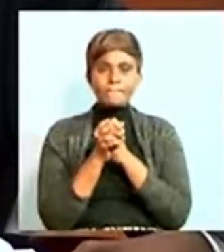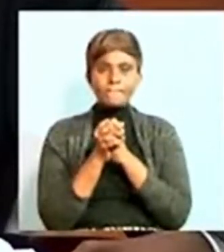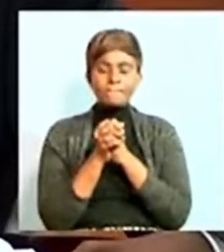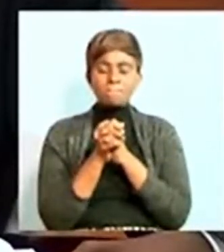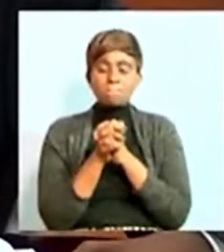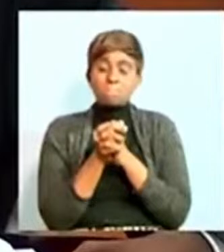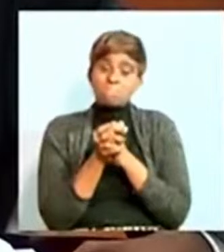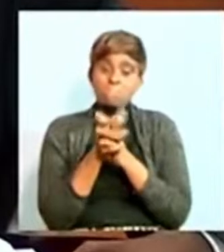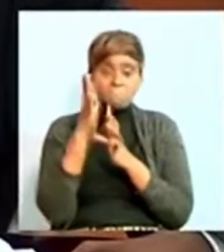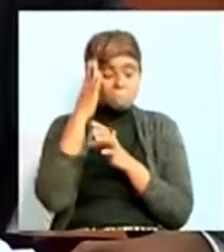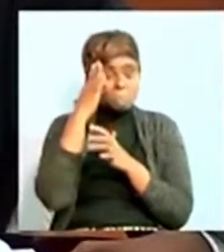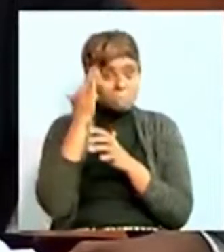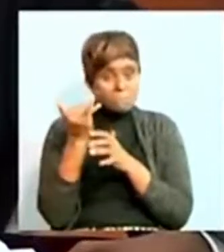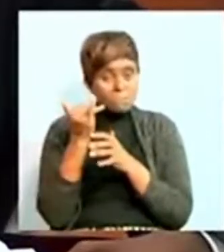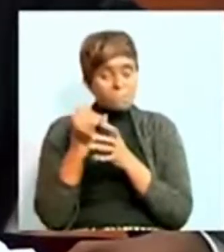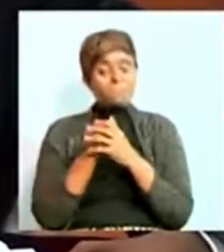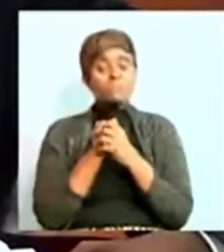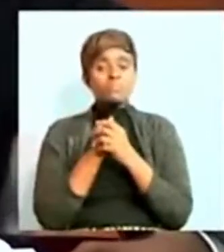No wonder,